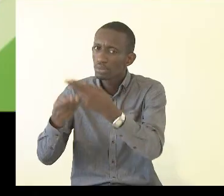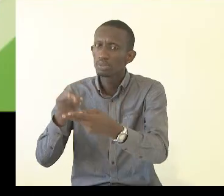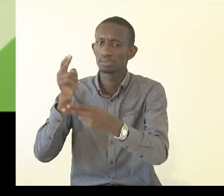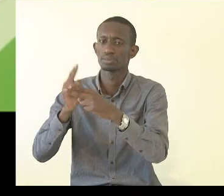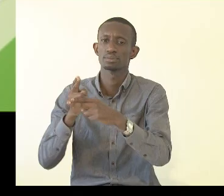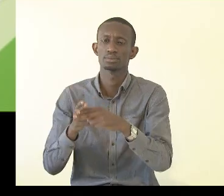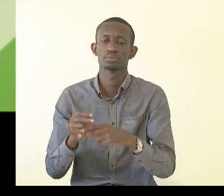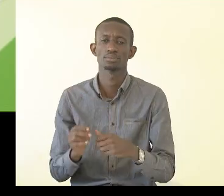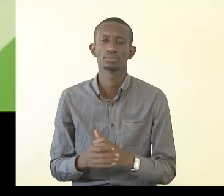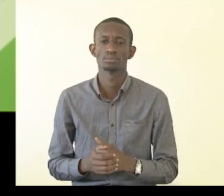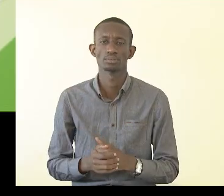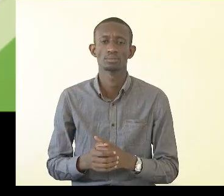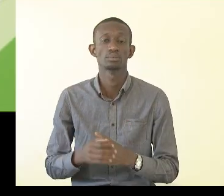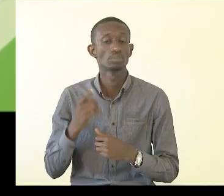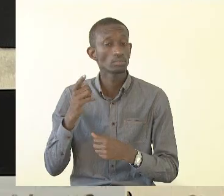be